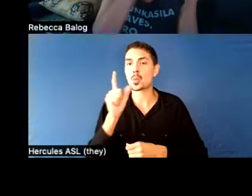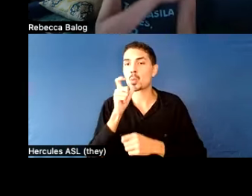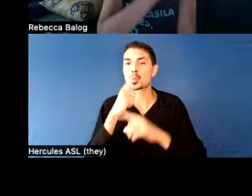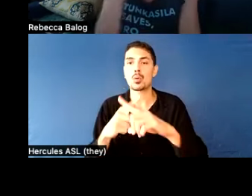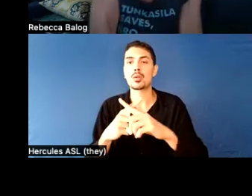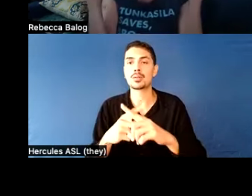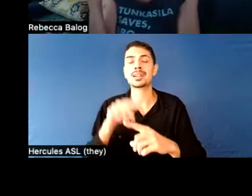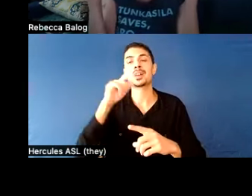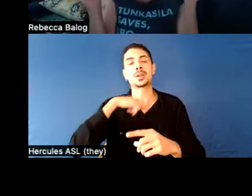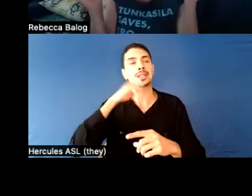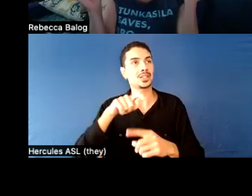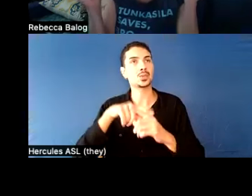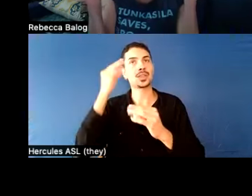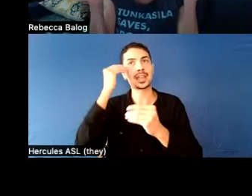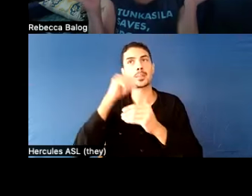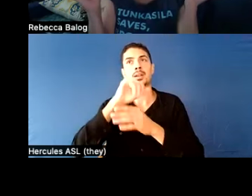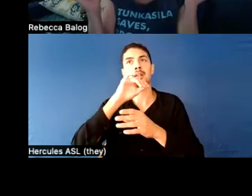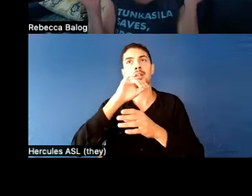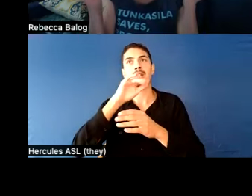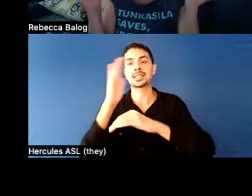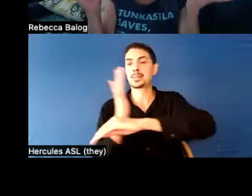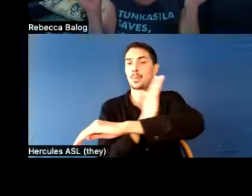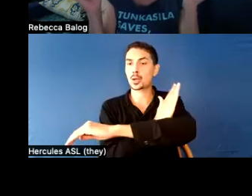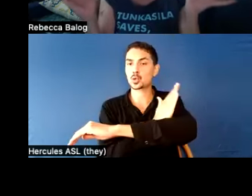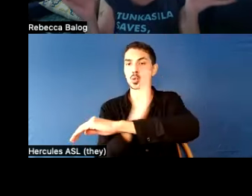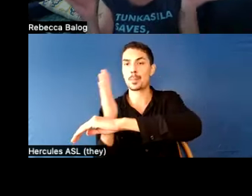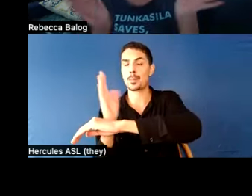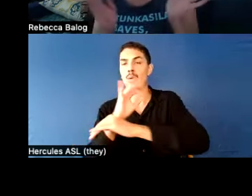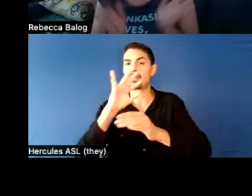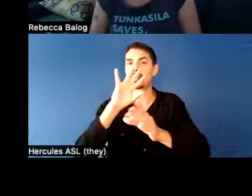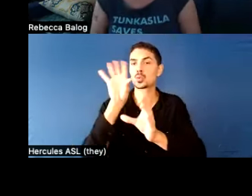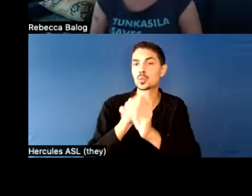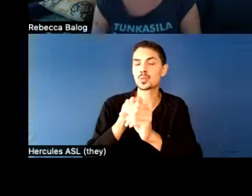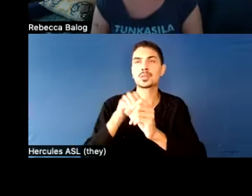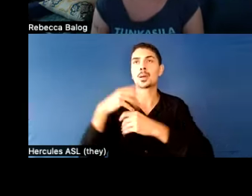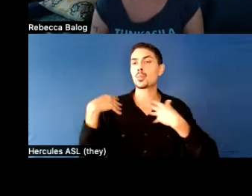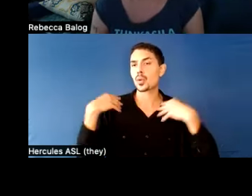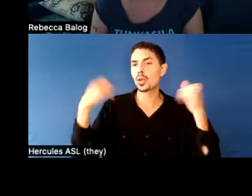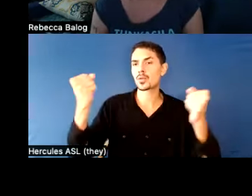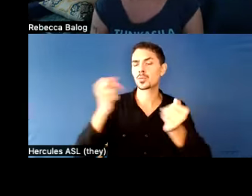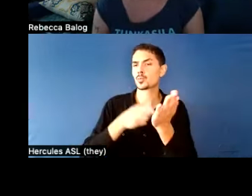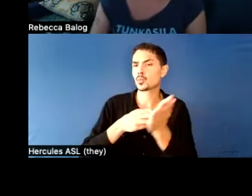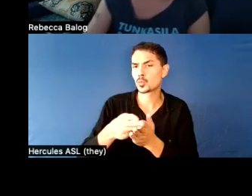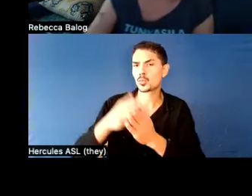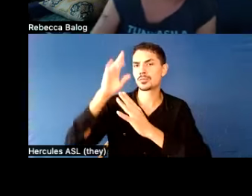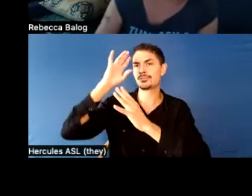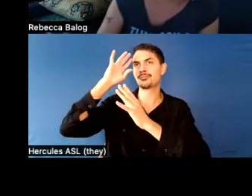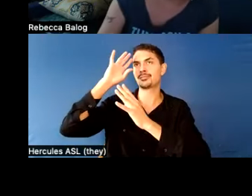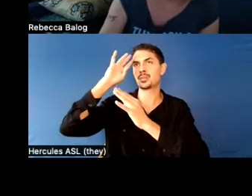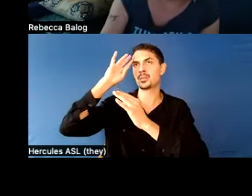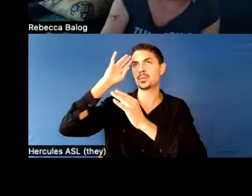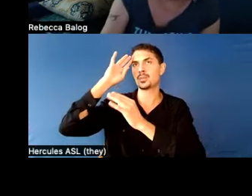of inclusivity and love and compassion and bravery and truth and wisdom, like those 7 Lakota virtues I talked